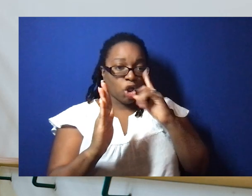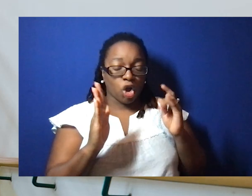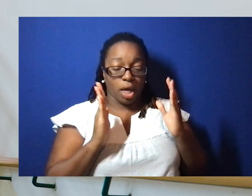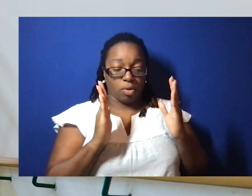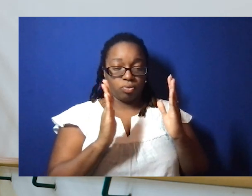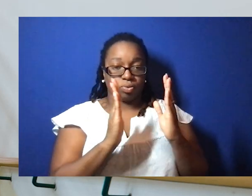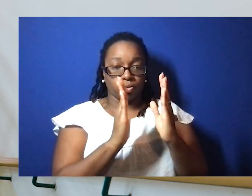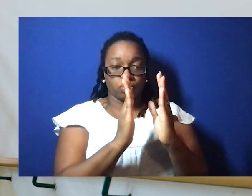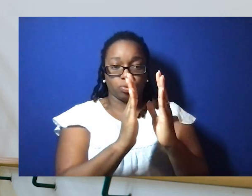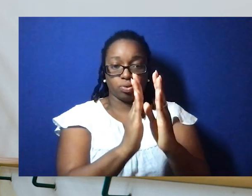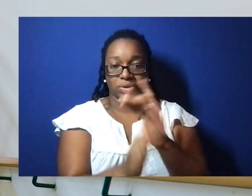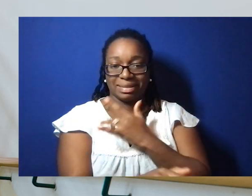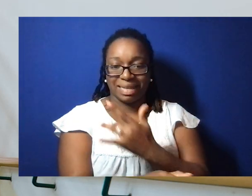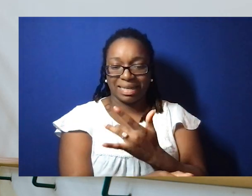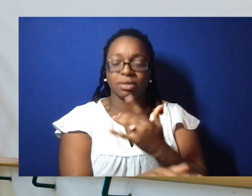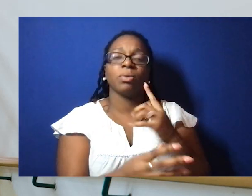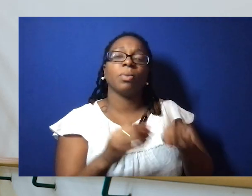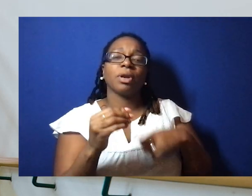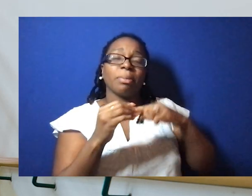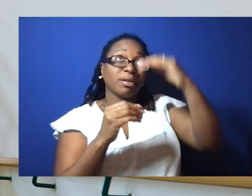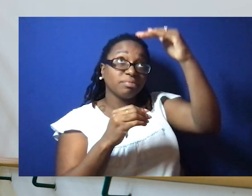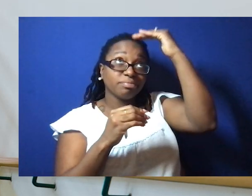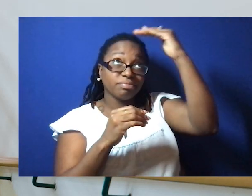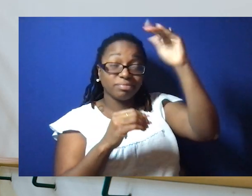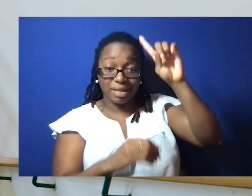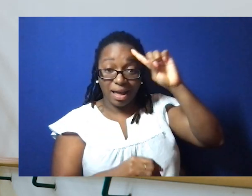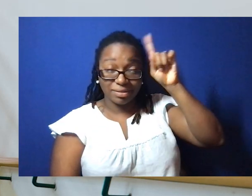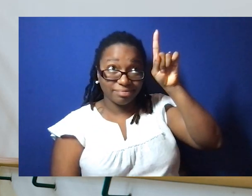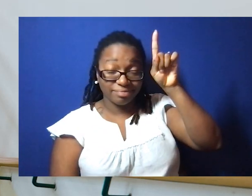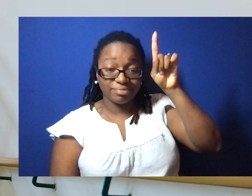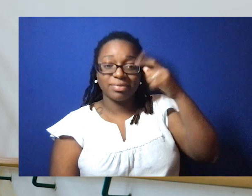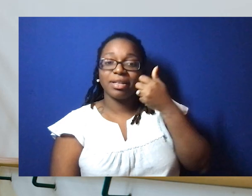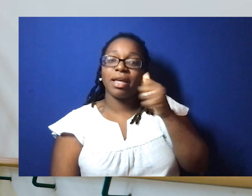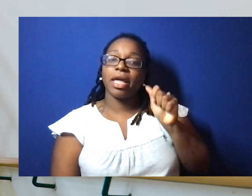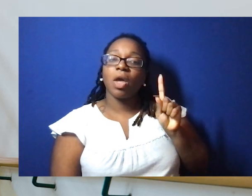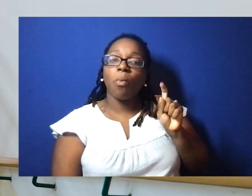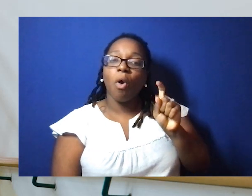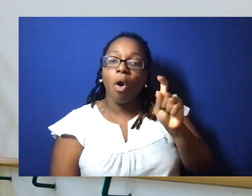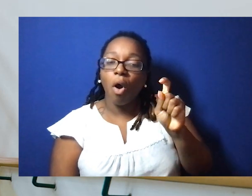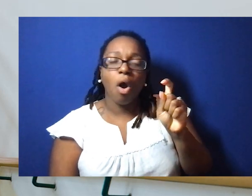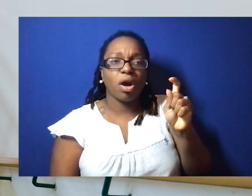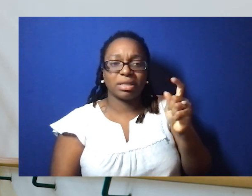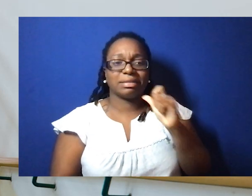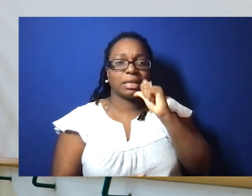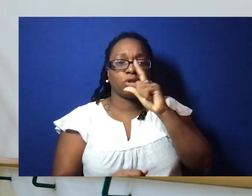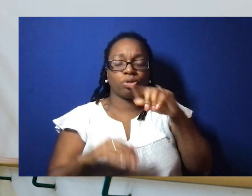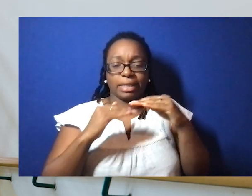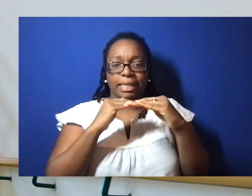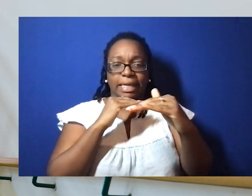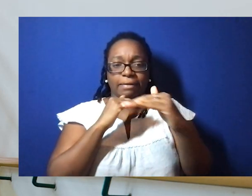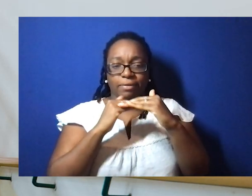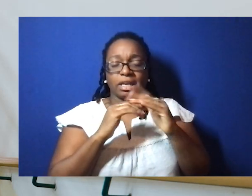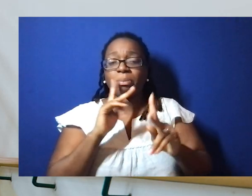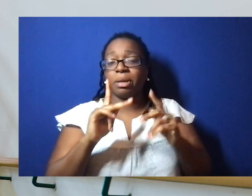get slimmer as it continues? What about the height of the ceiling? Are there any walkways that are uneven that can cause an issue